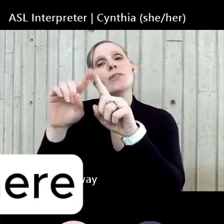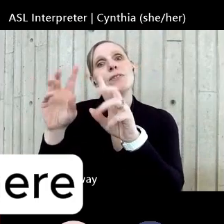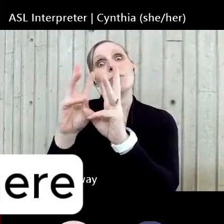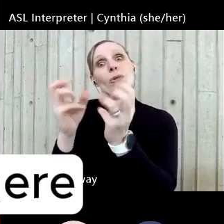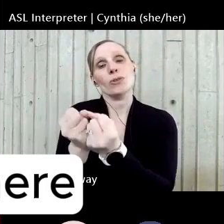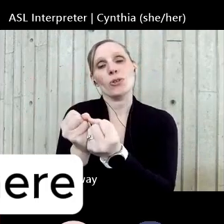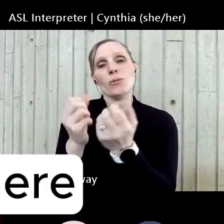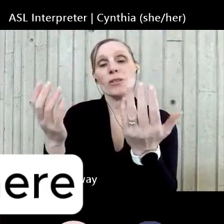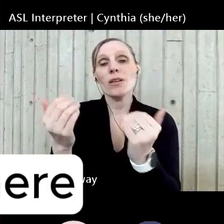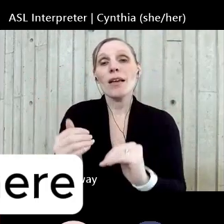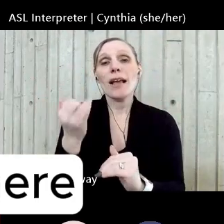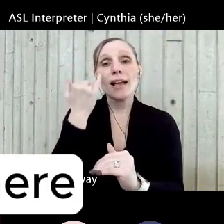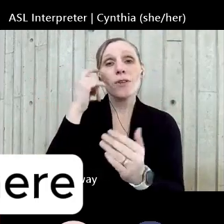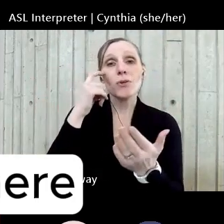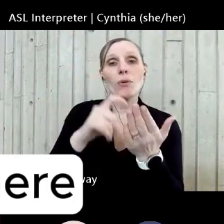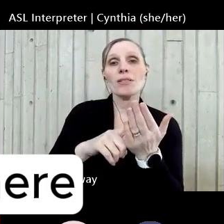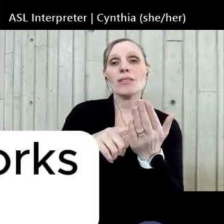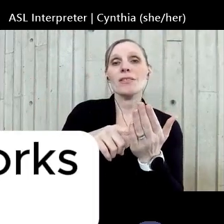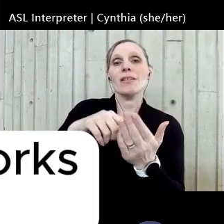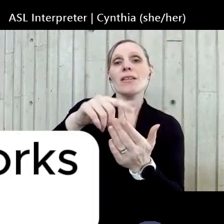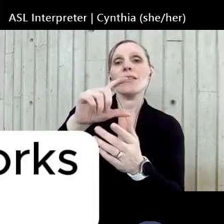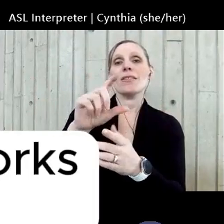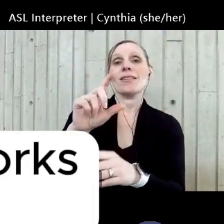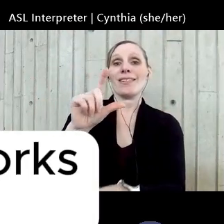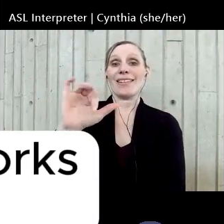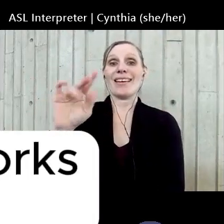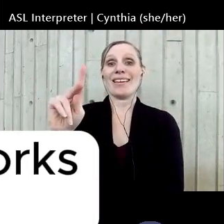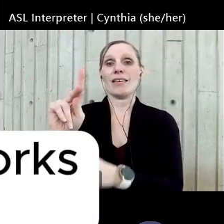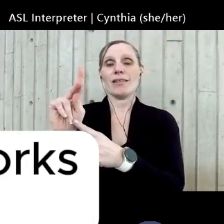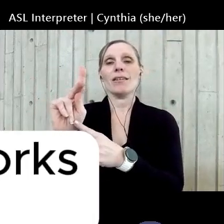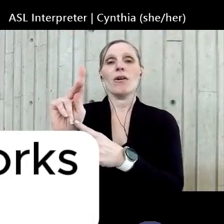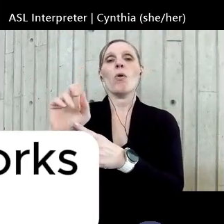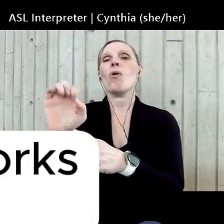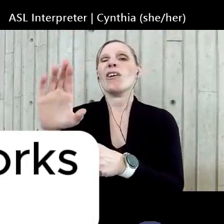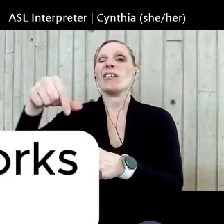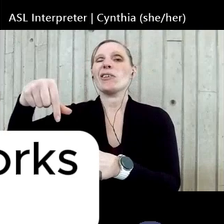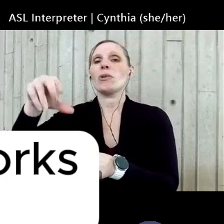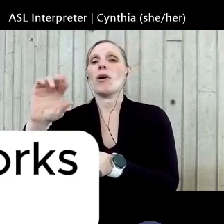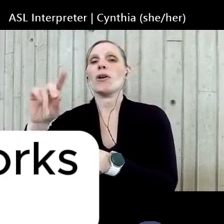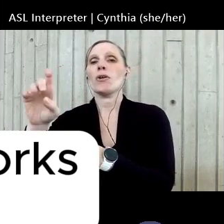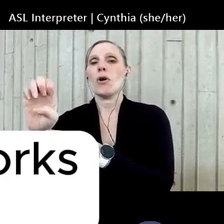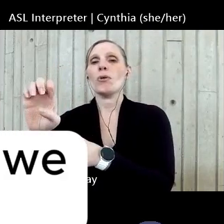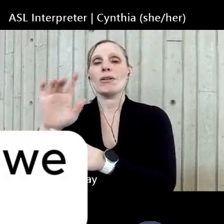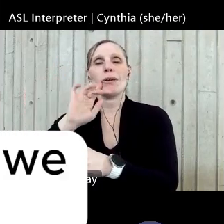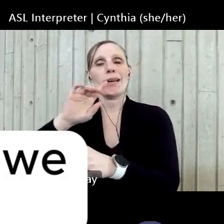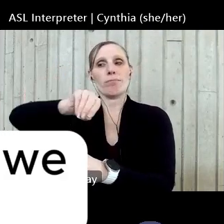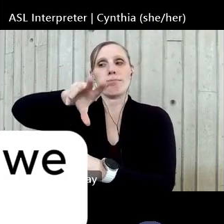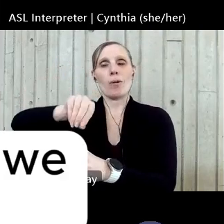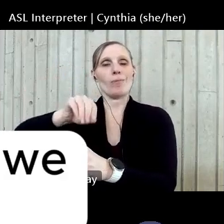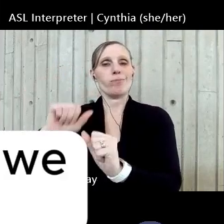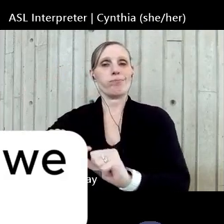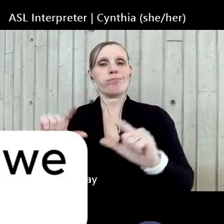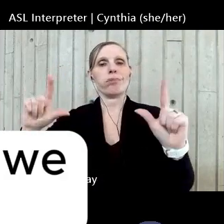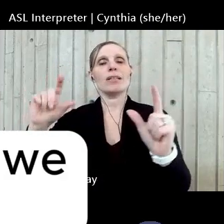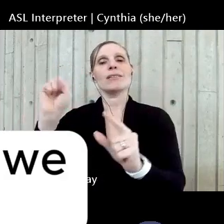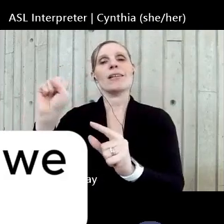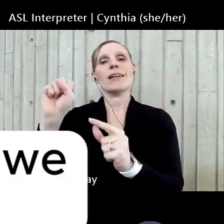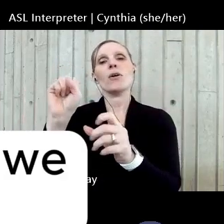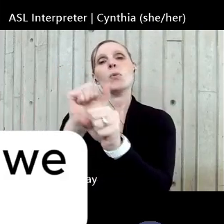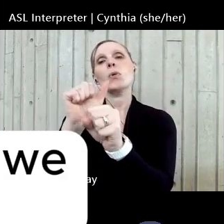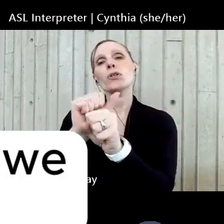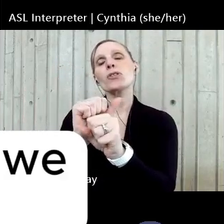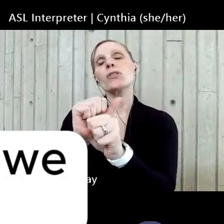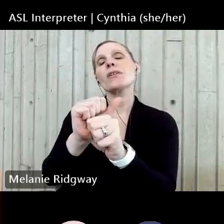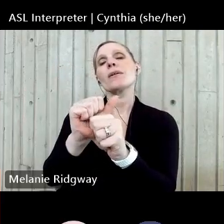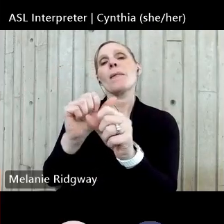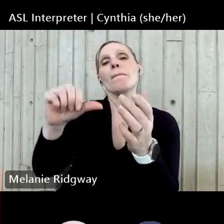the QR code or the first link there, you can get direct access to the Seneca Works webpage. And on that page, you'll see all the services